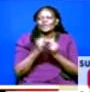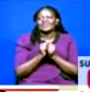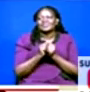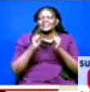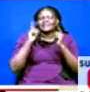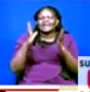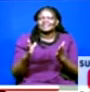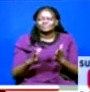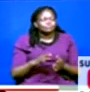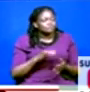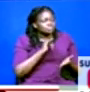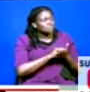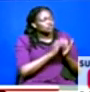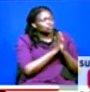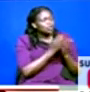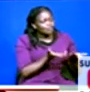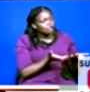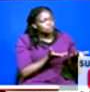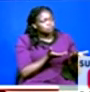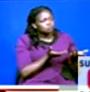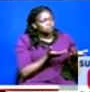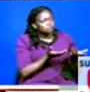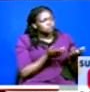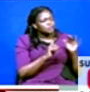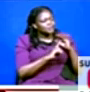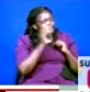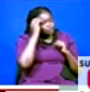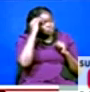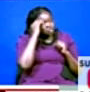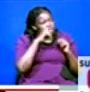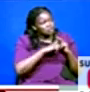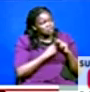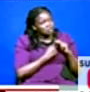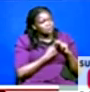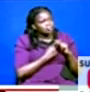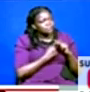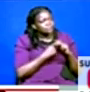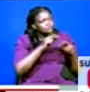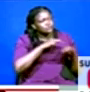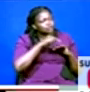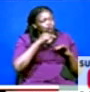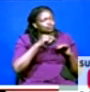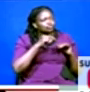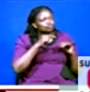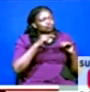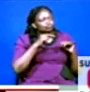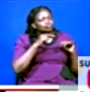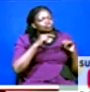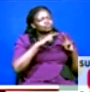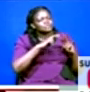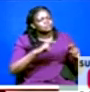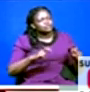directors. By the way, that story of, you know, the Ministry of Education rolling out the nationwide inspection of primary schools